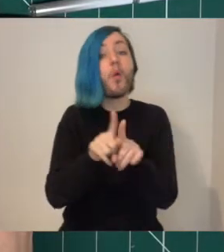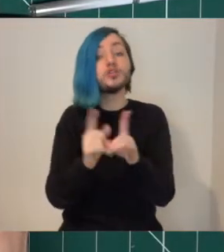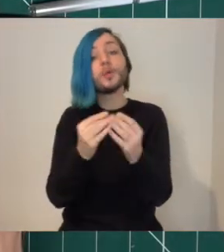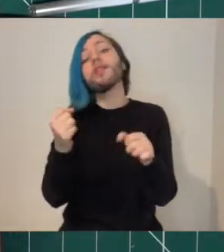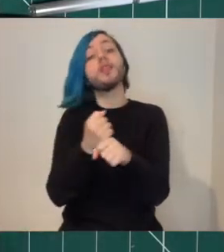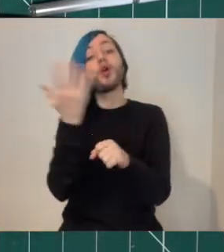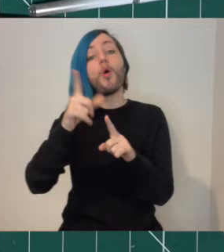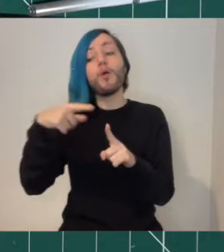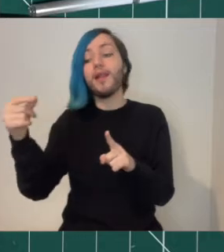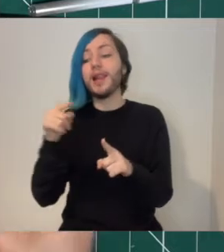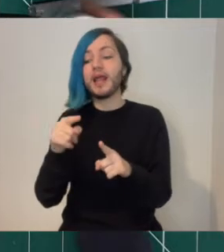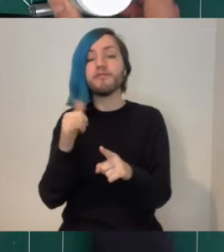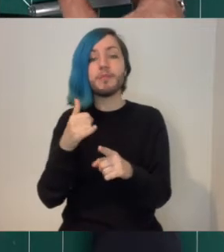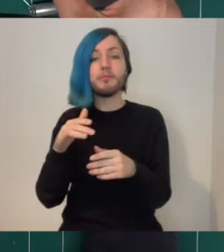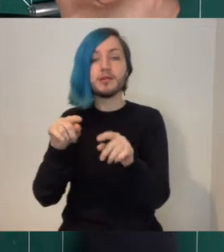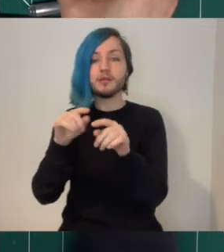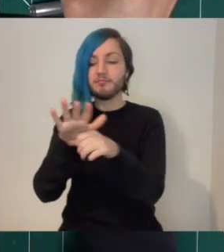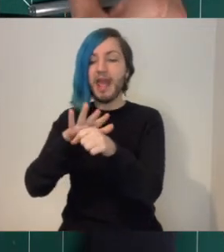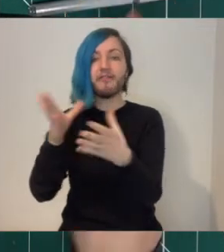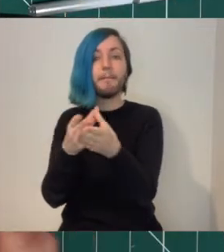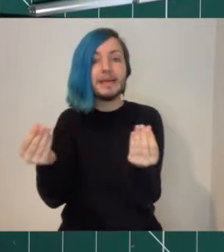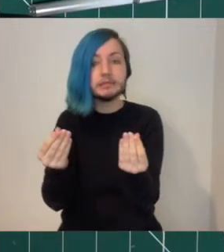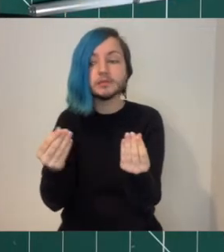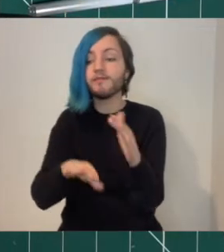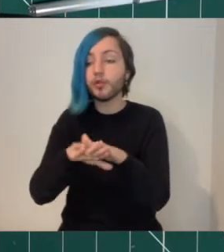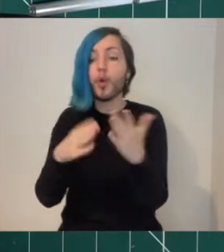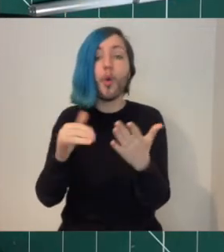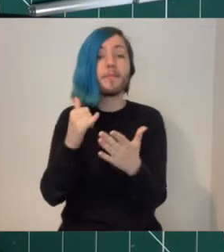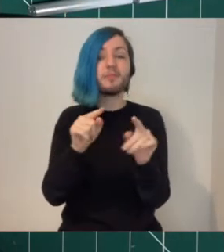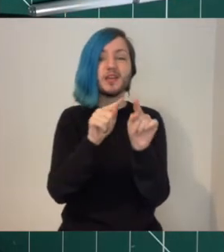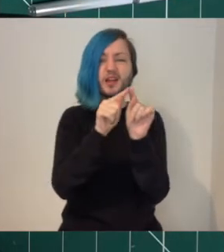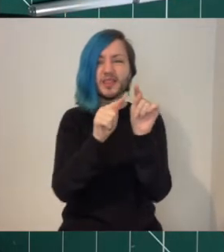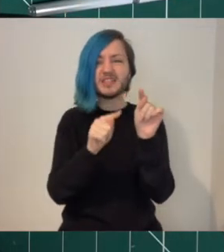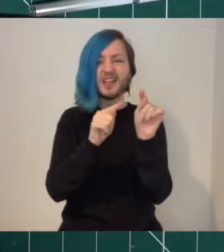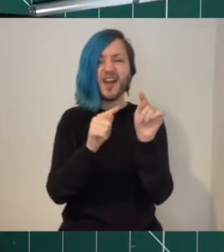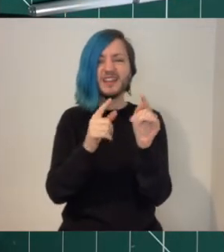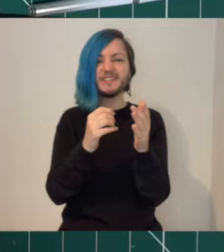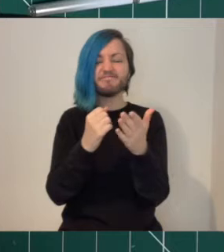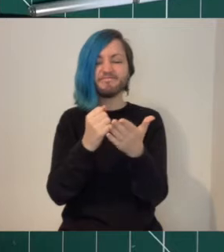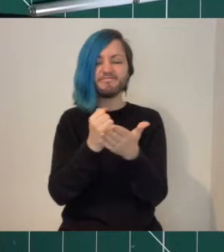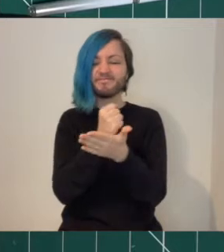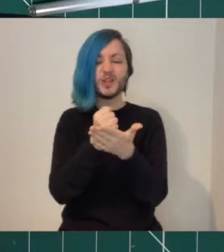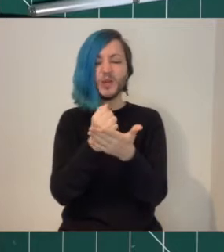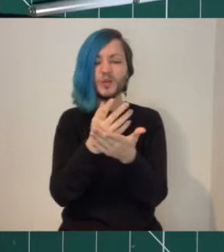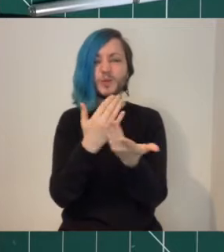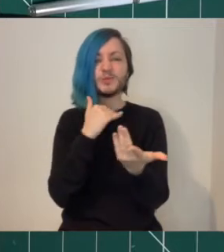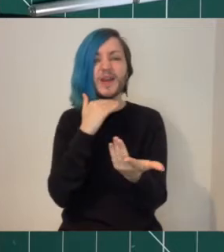the gold leaf, if you've missed a section or the size, the glue hasn't